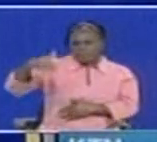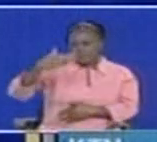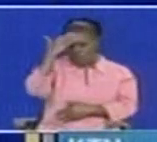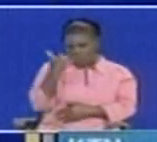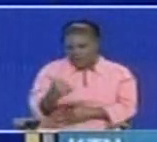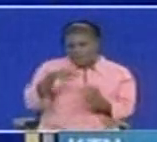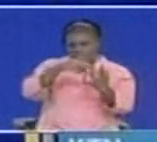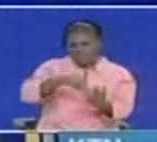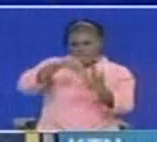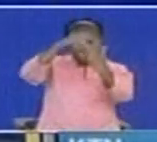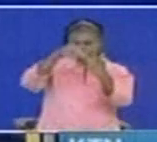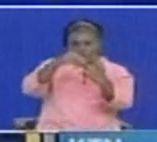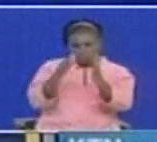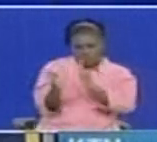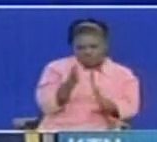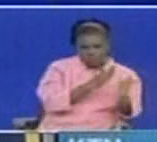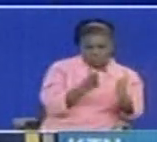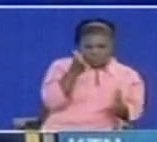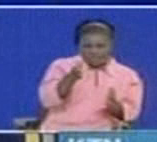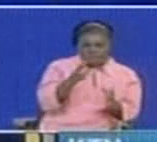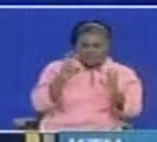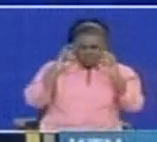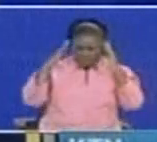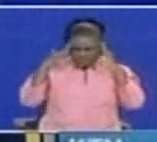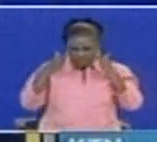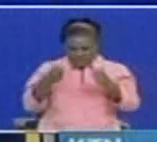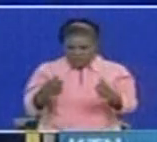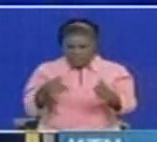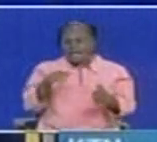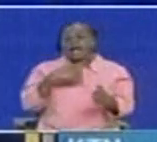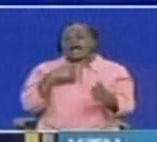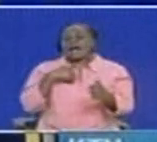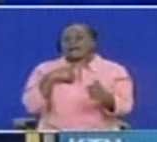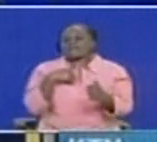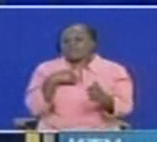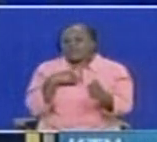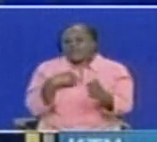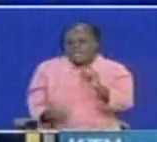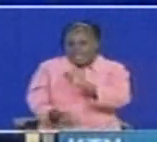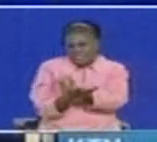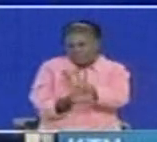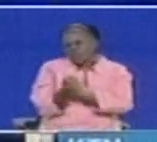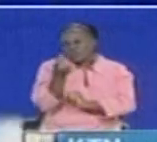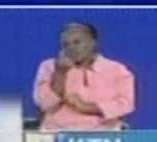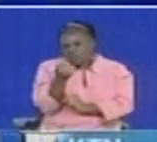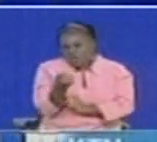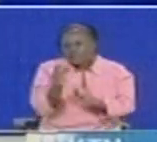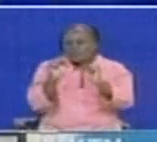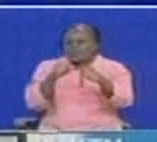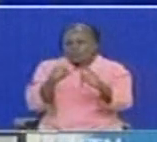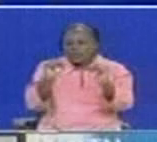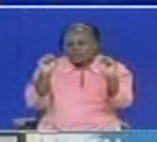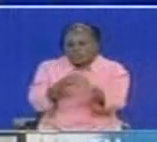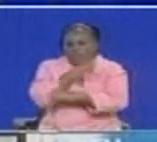projects editor, John Alan Namu, has been studying this region for over a year and has some insights into this seemingly endless